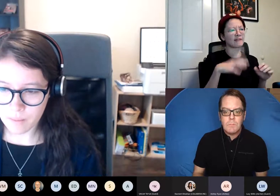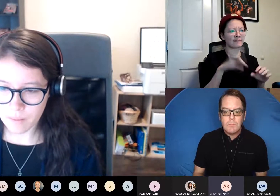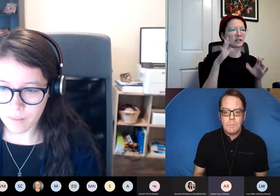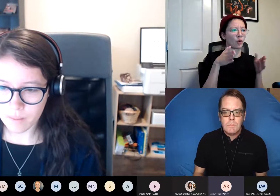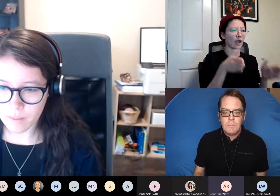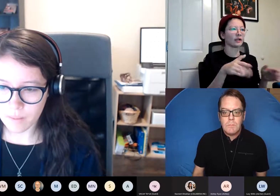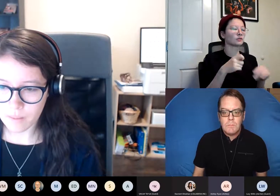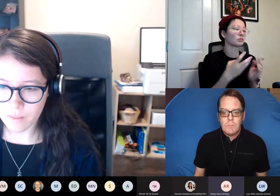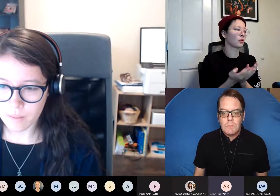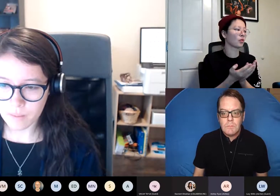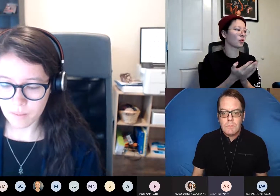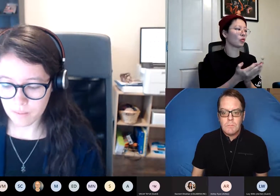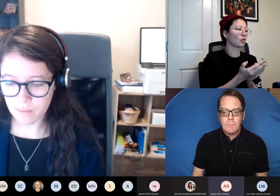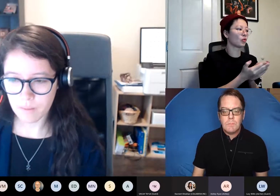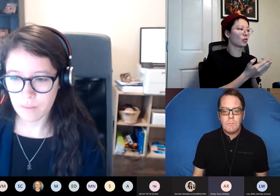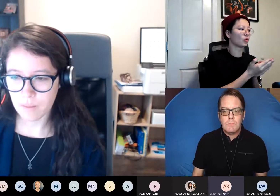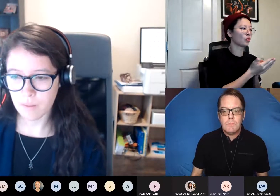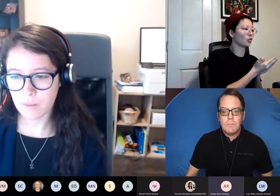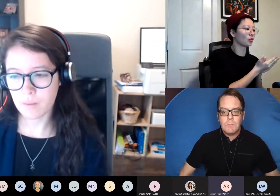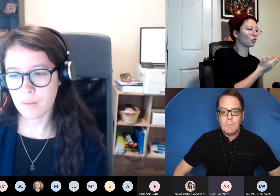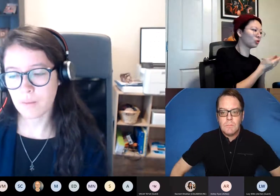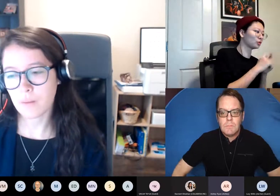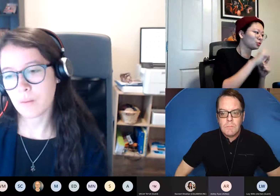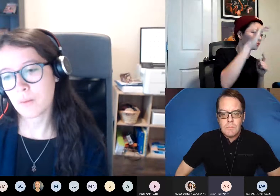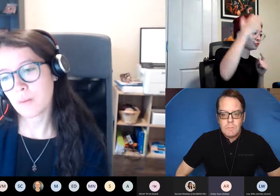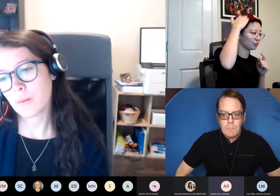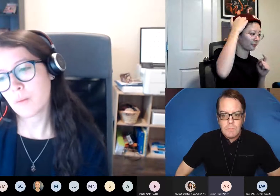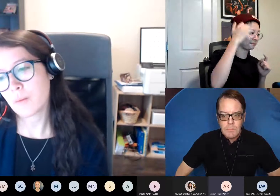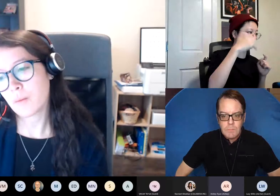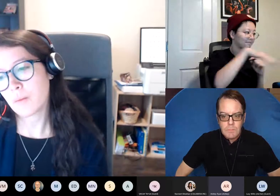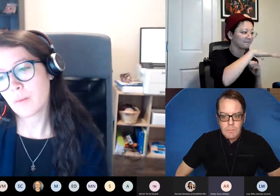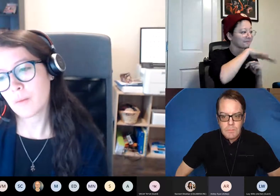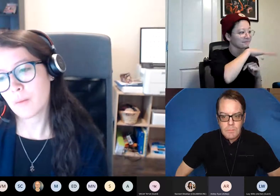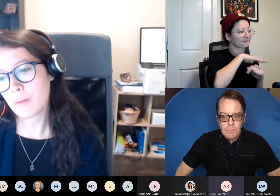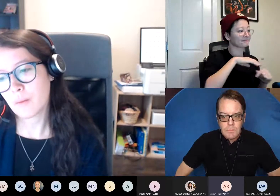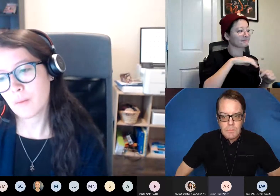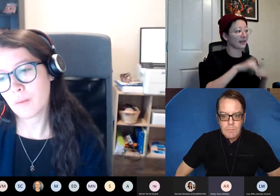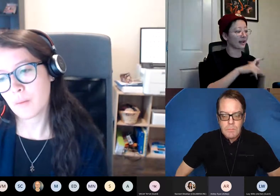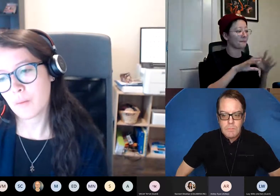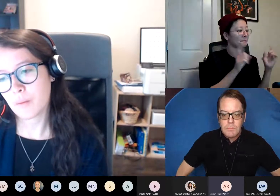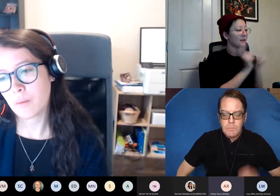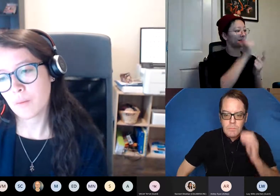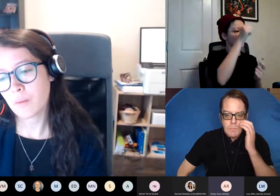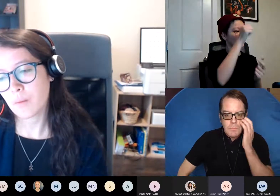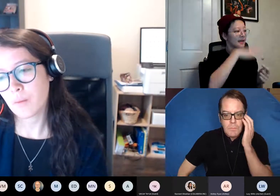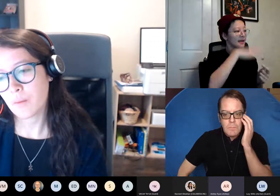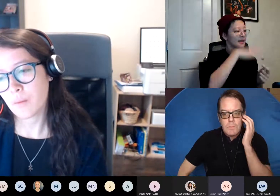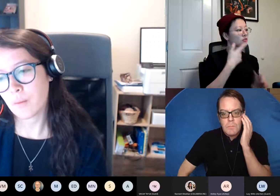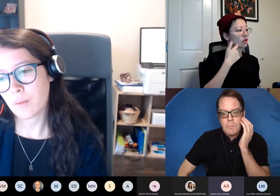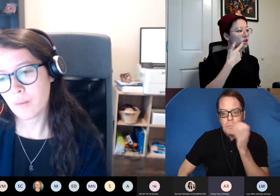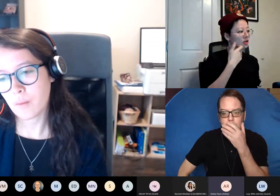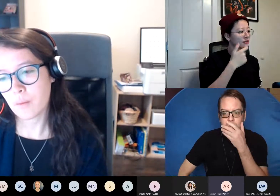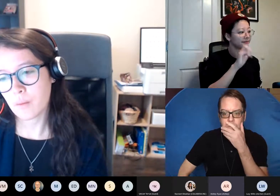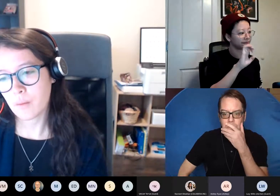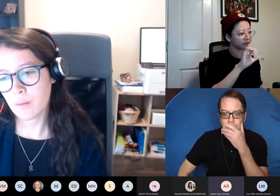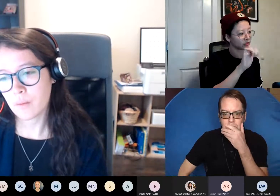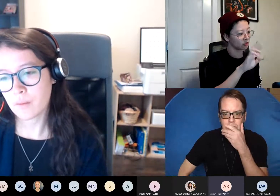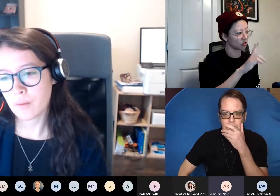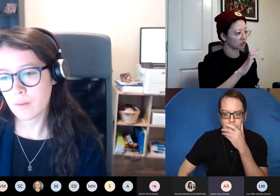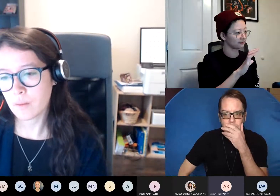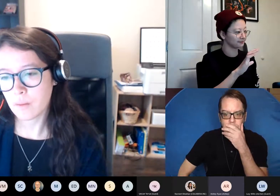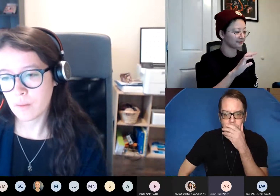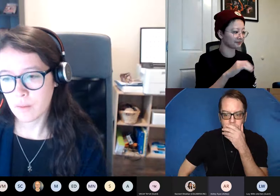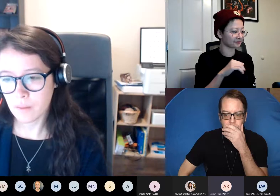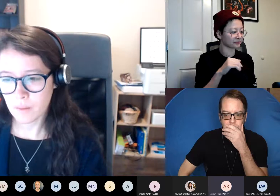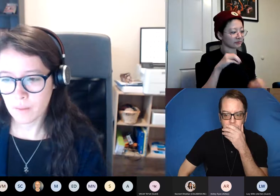possible. He didn't believe that education wasn't something accessible to deaf people. So what he decided to do was take a boat ride over to Europe.